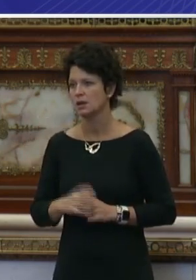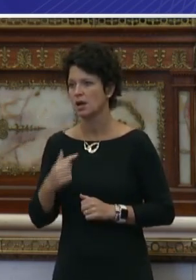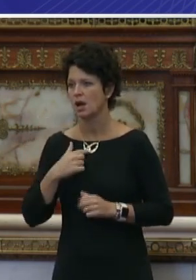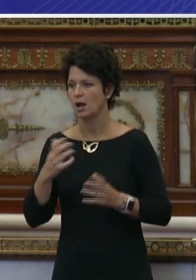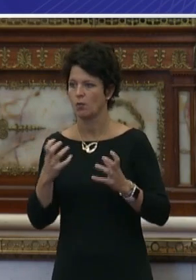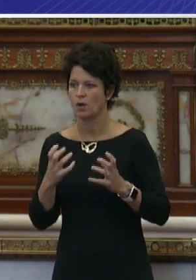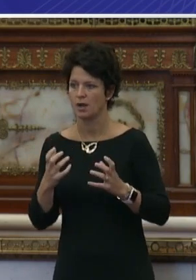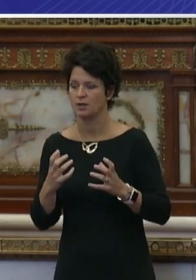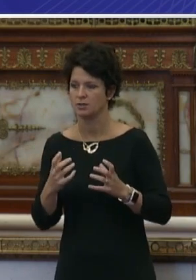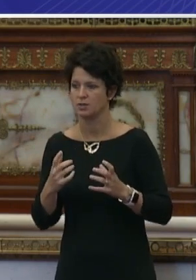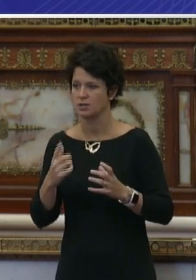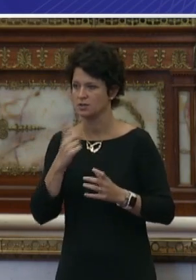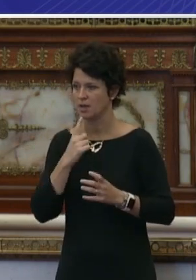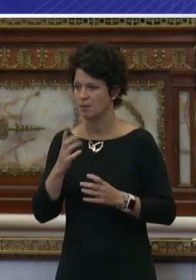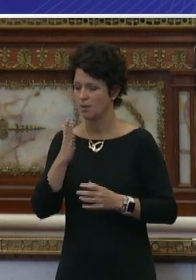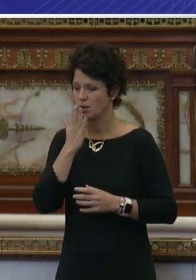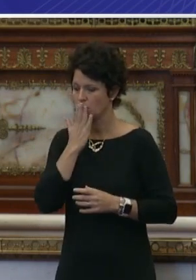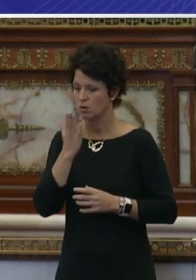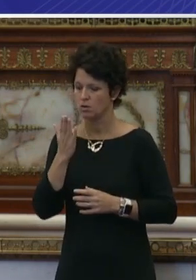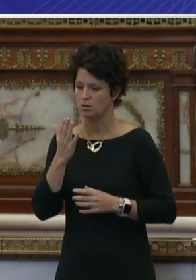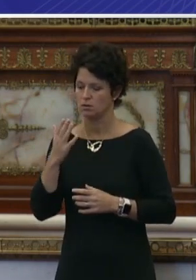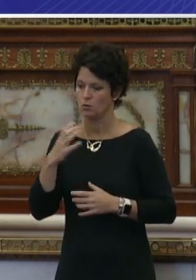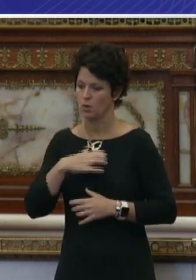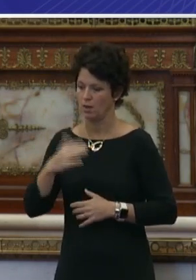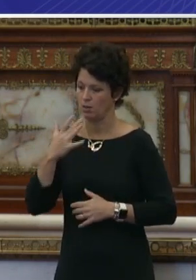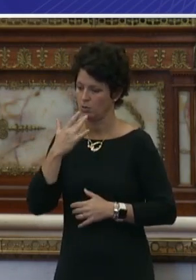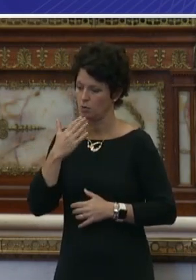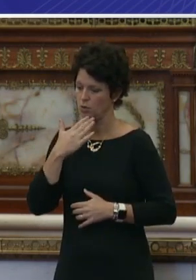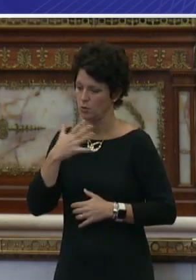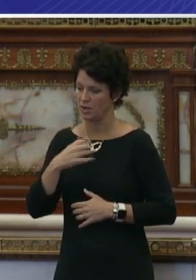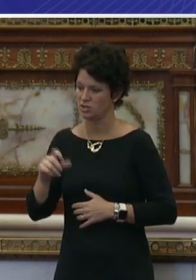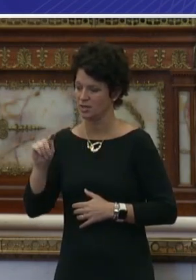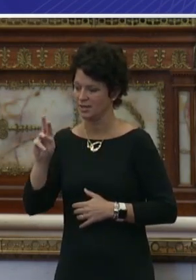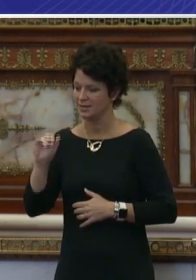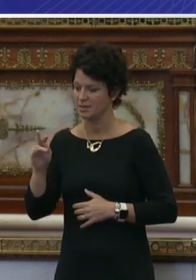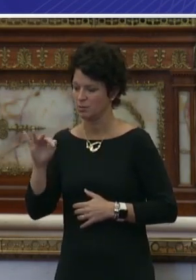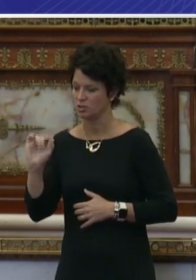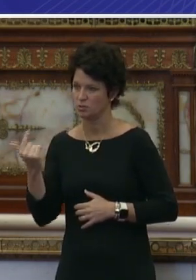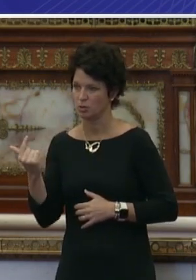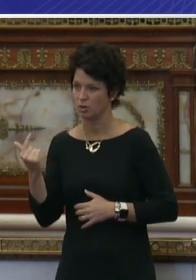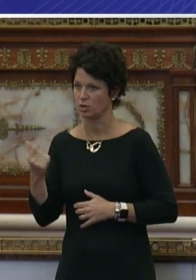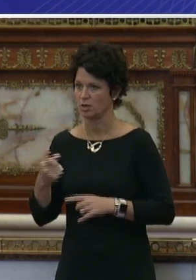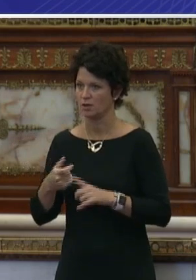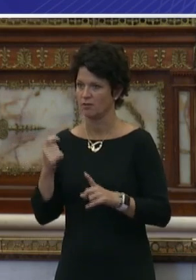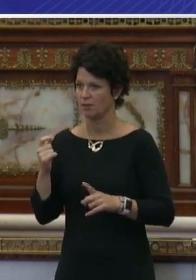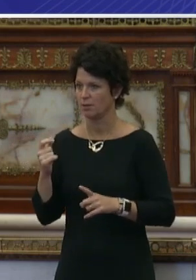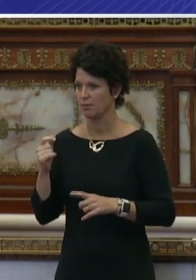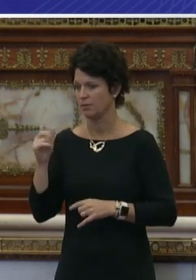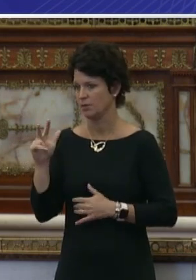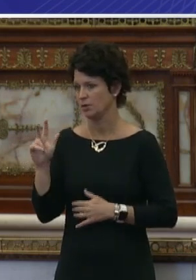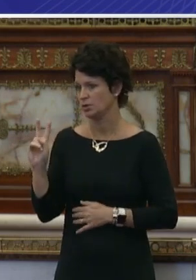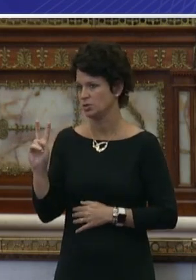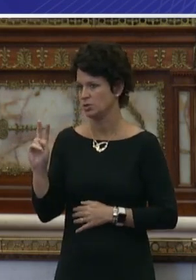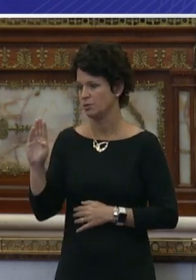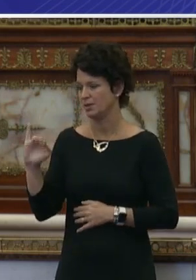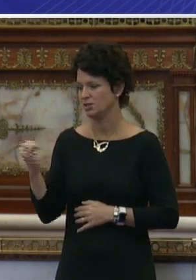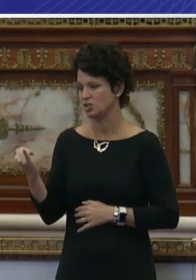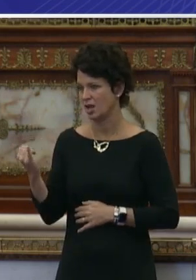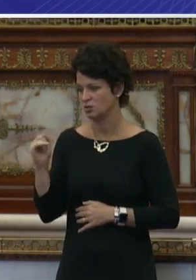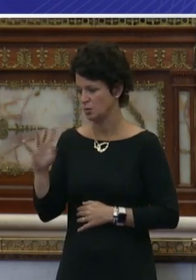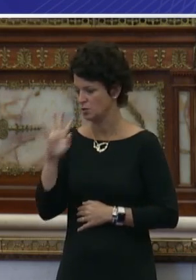just want to send my well wishes to Tammy Richburg, which was supposed to be speaking from 32 BJ,